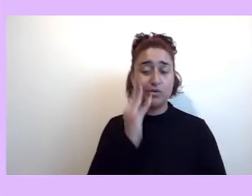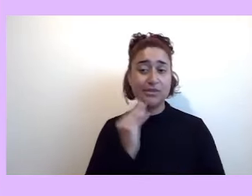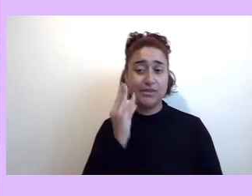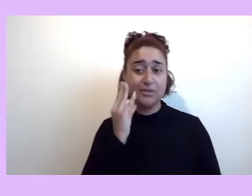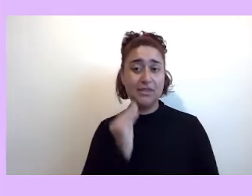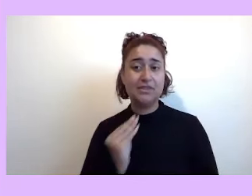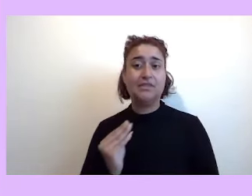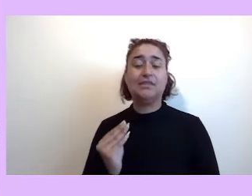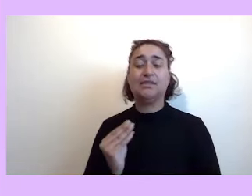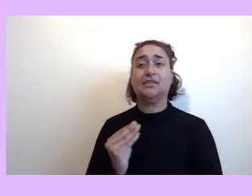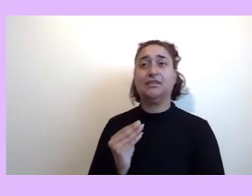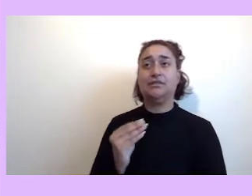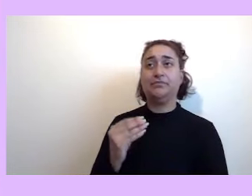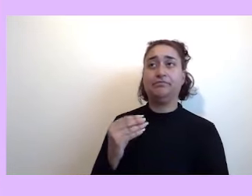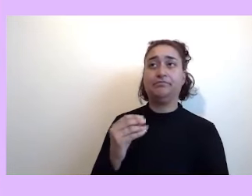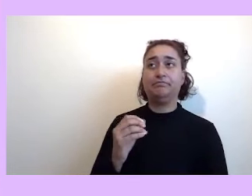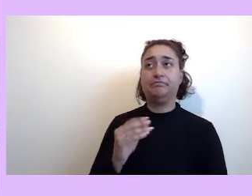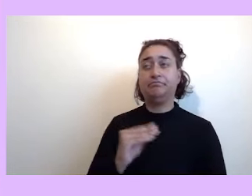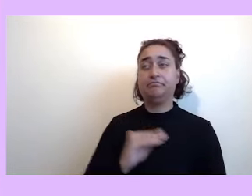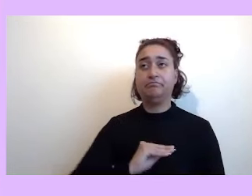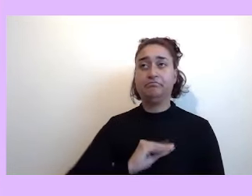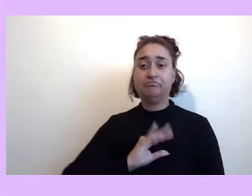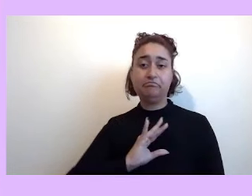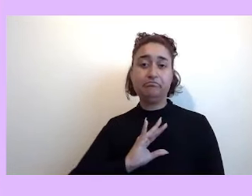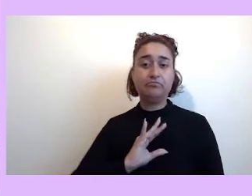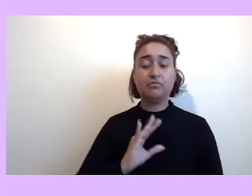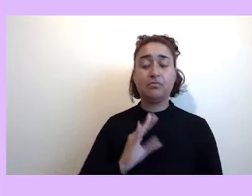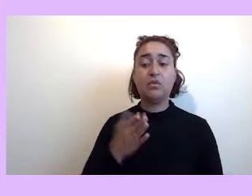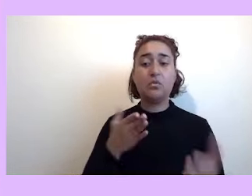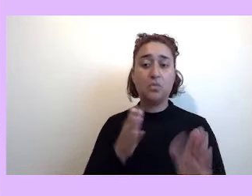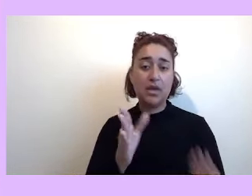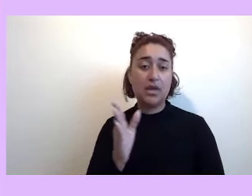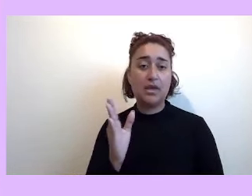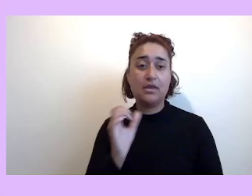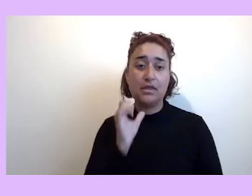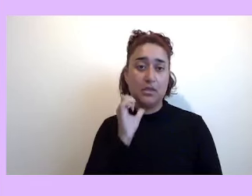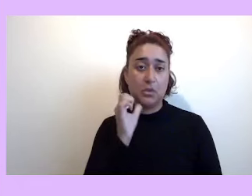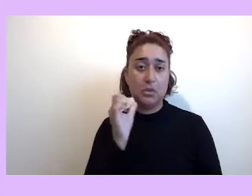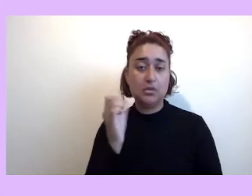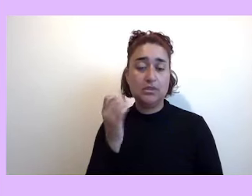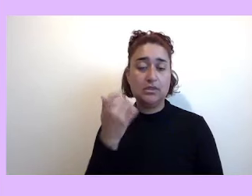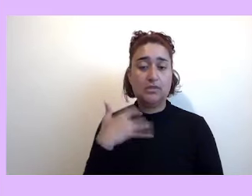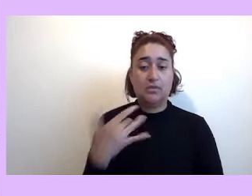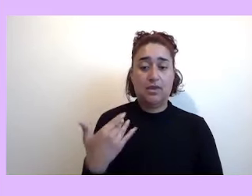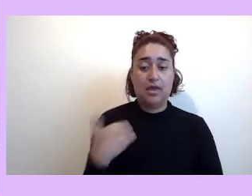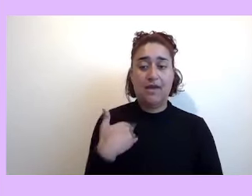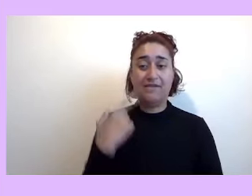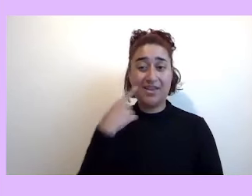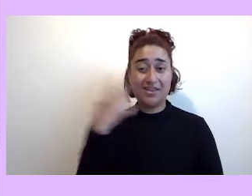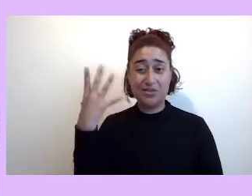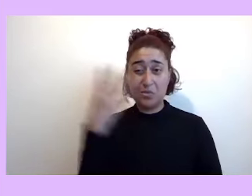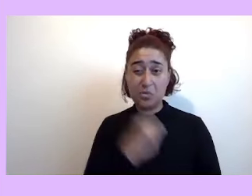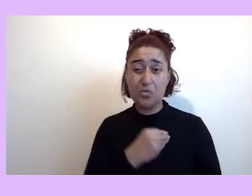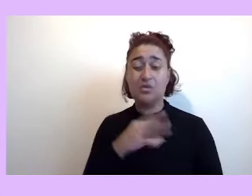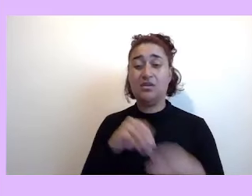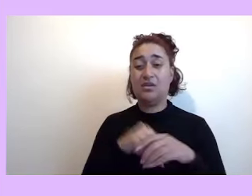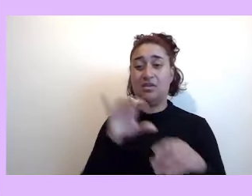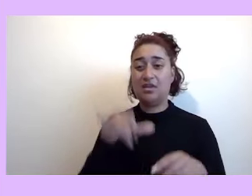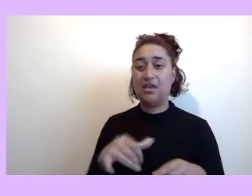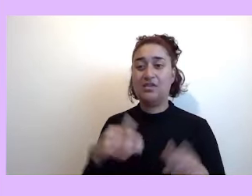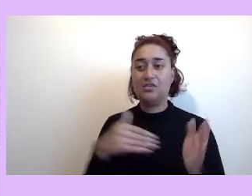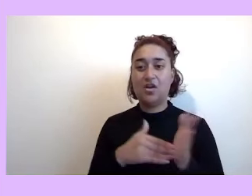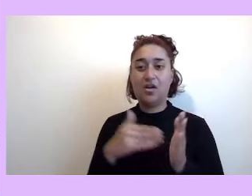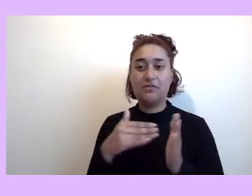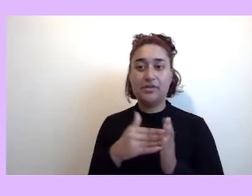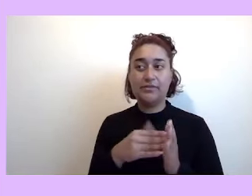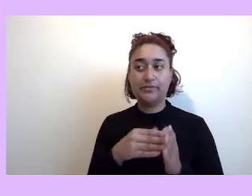in ways that they don't, quite frankly. And I think there's a beauty in that that is often untold,